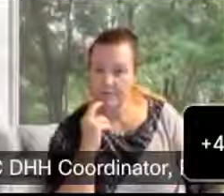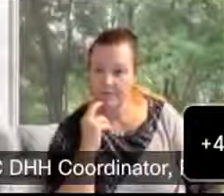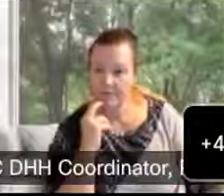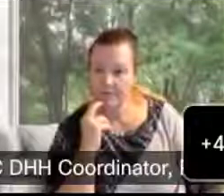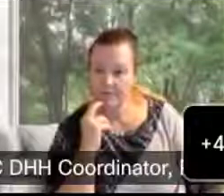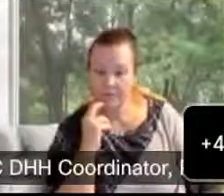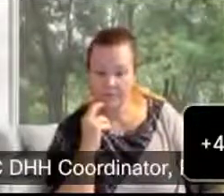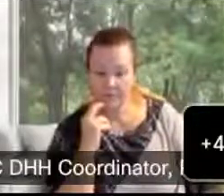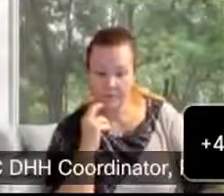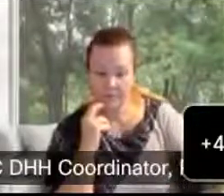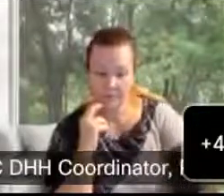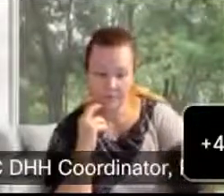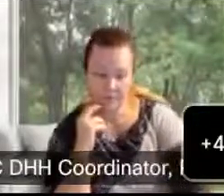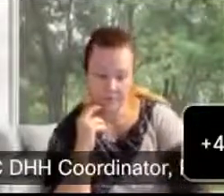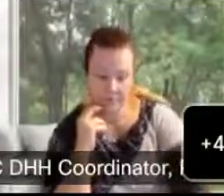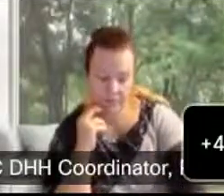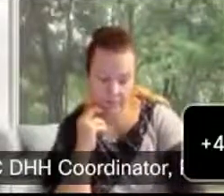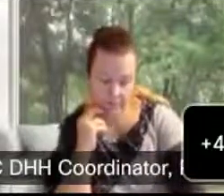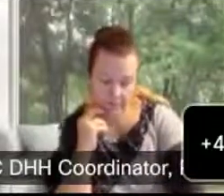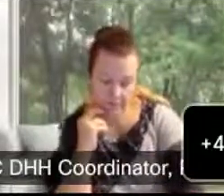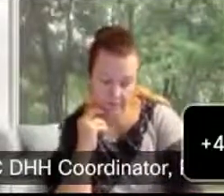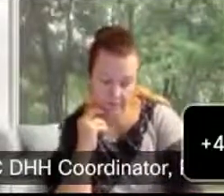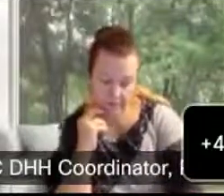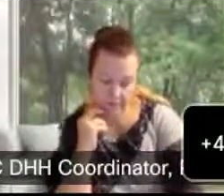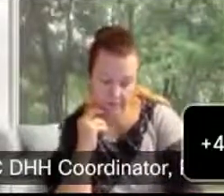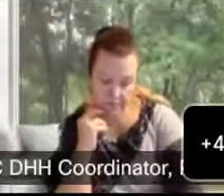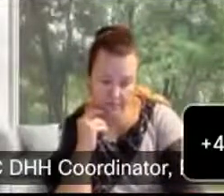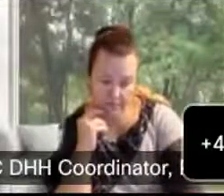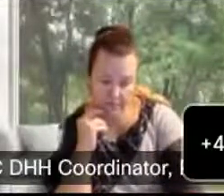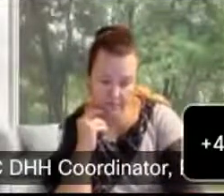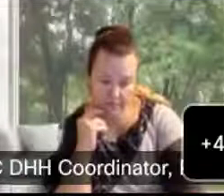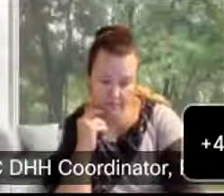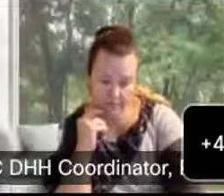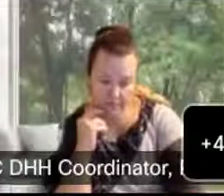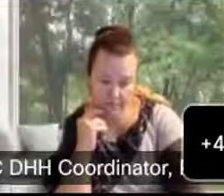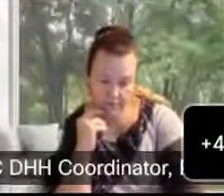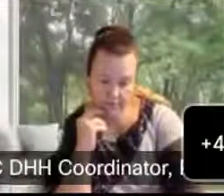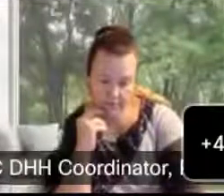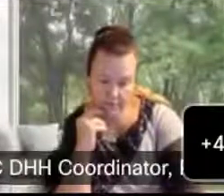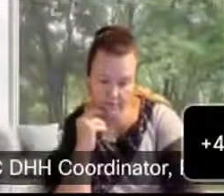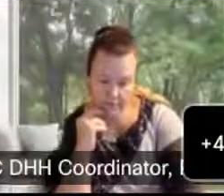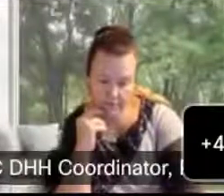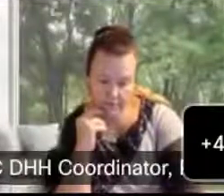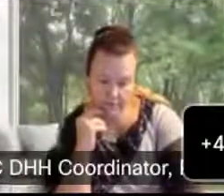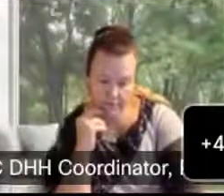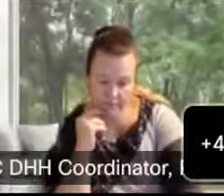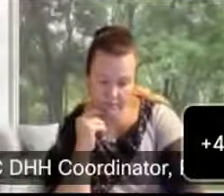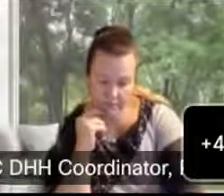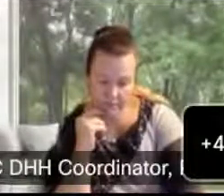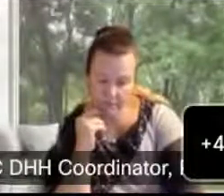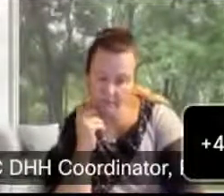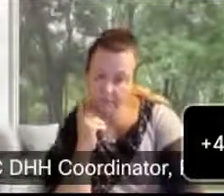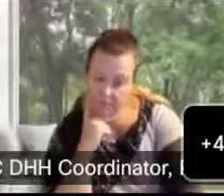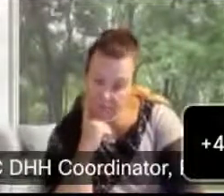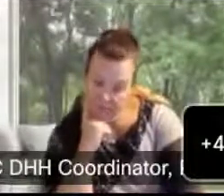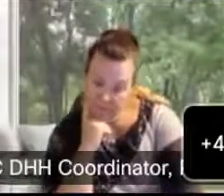I see that we have Michelle Johnson here, and I don't know how long we will, so I want to just check in real quick about the NCI public meeting. Can you tell us a little bit about